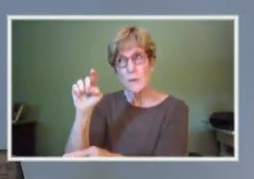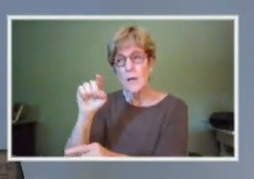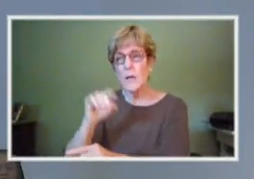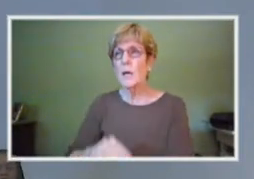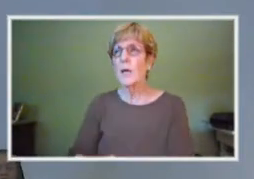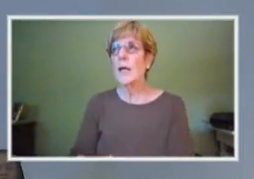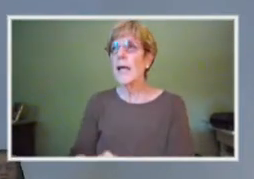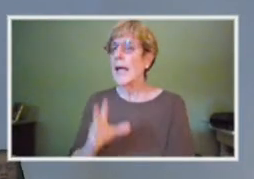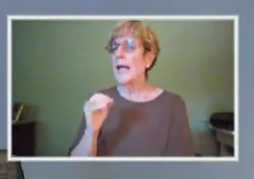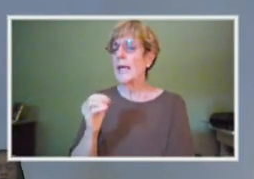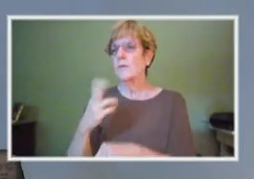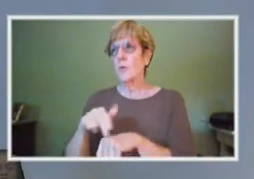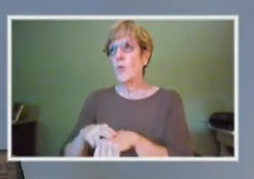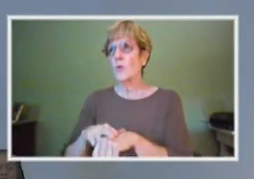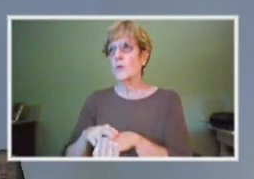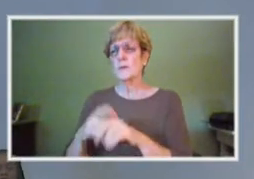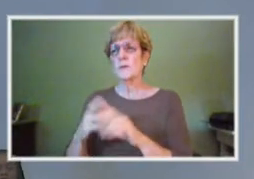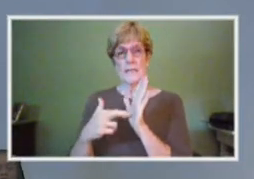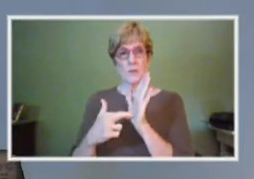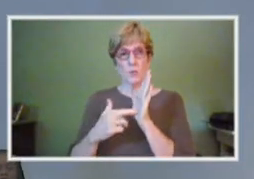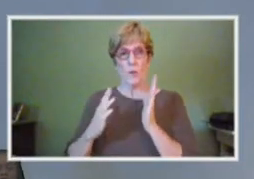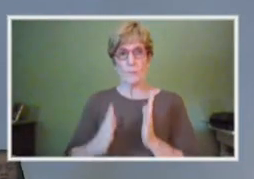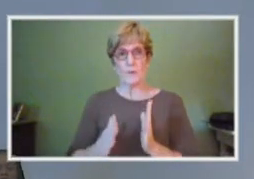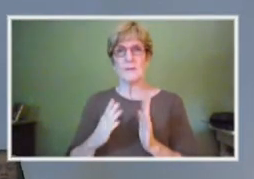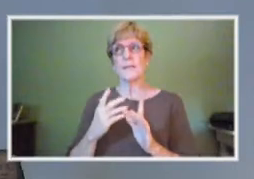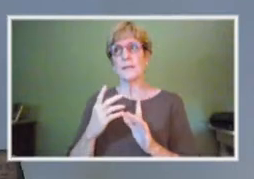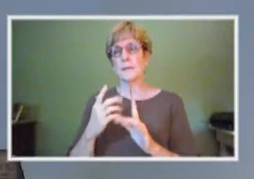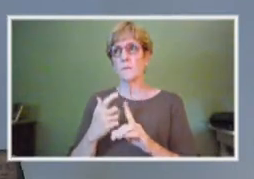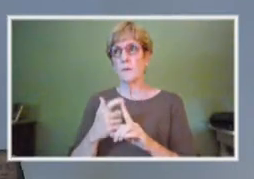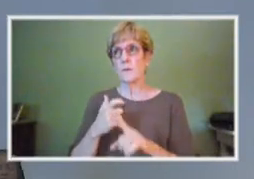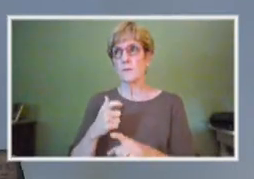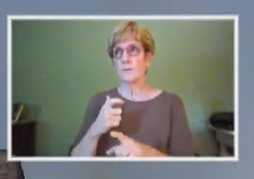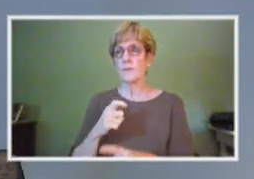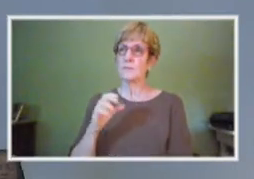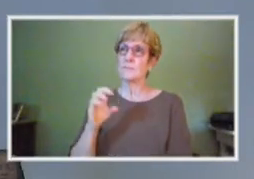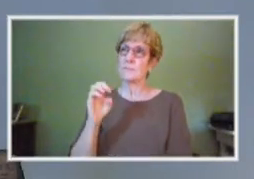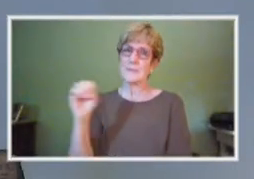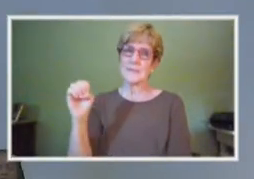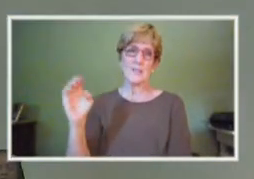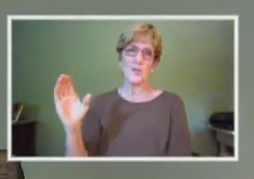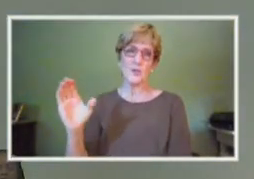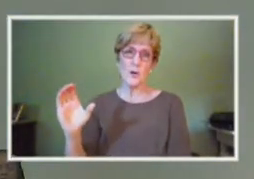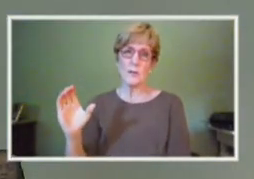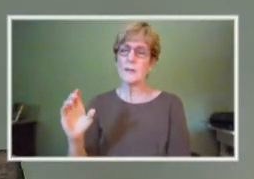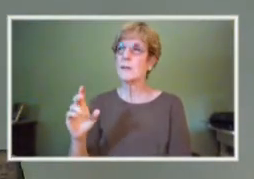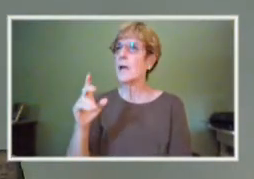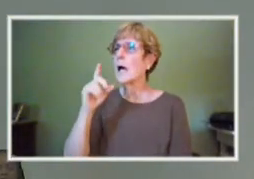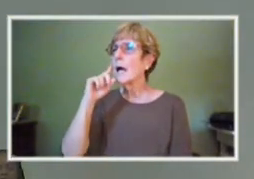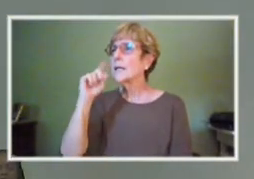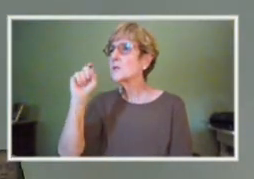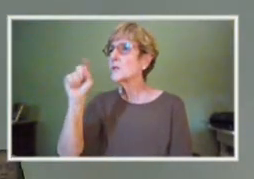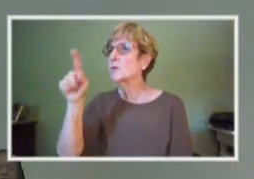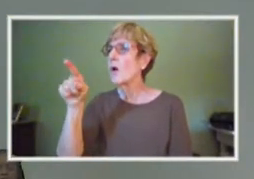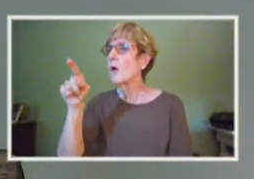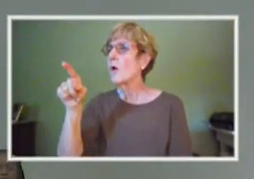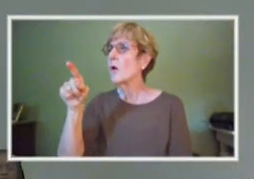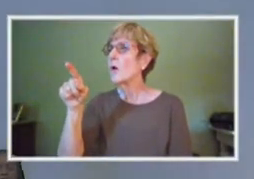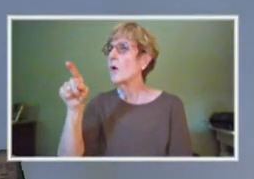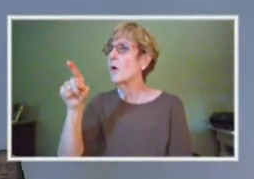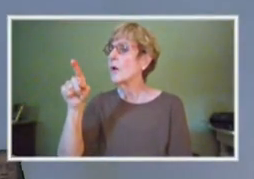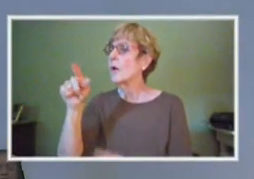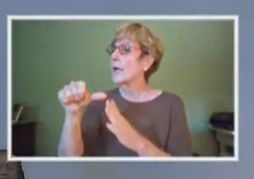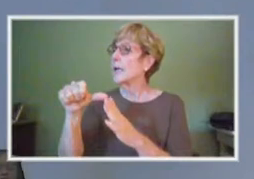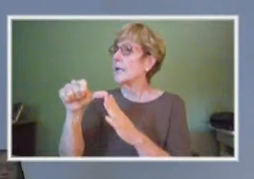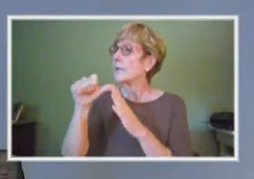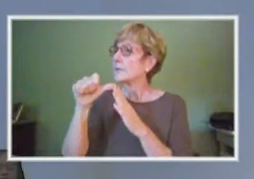And of course, as the representative from East Charlotte, I saw that there was an emphasis